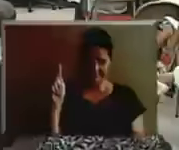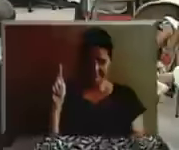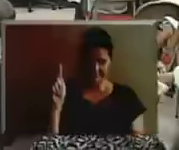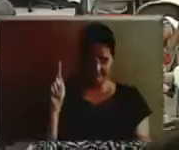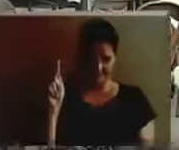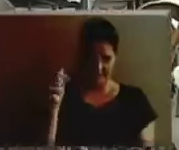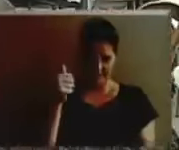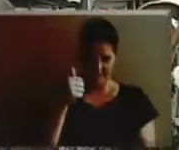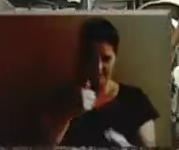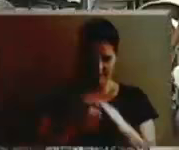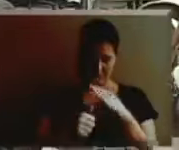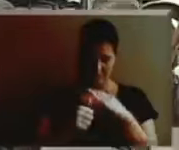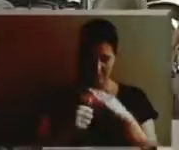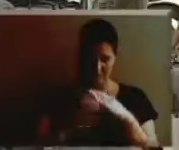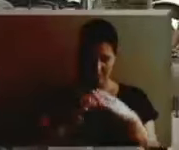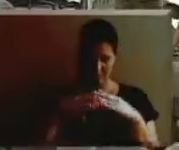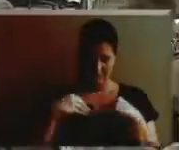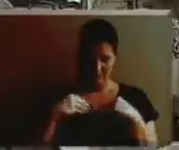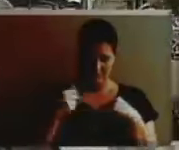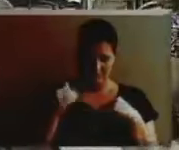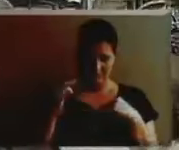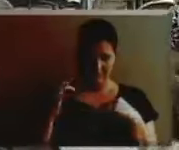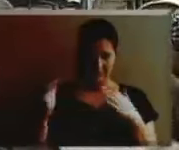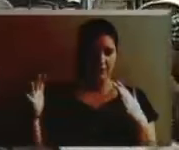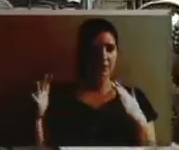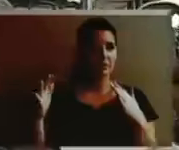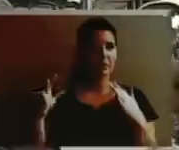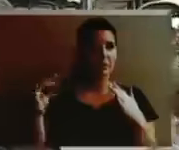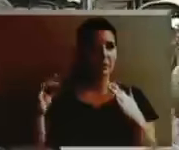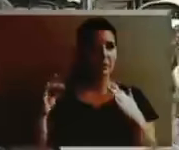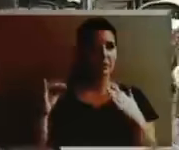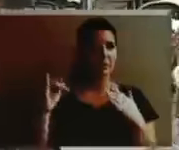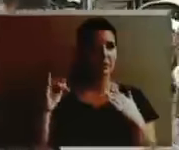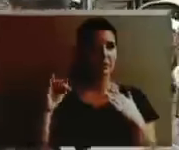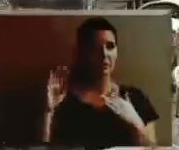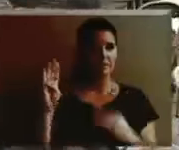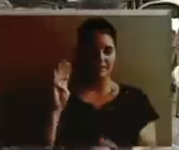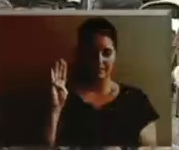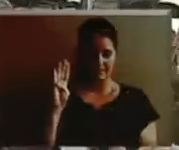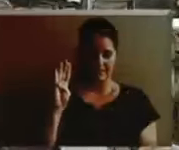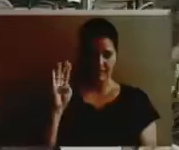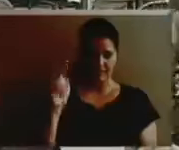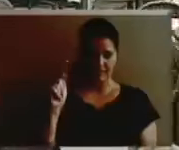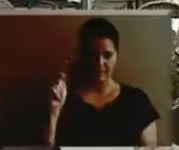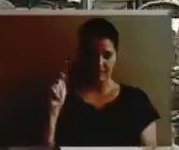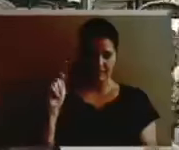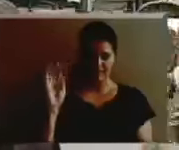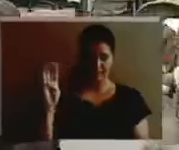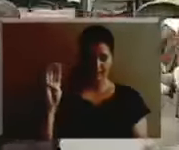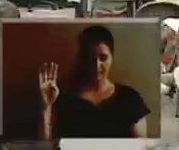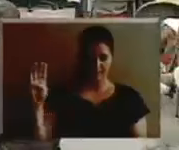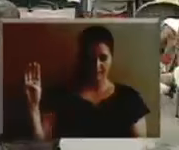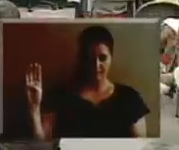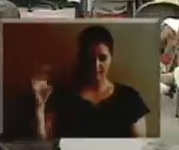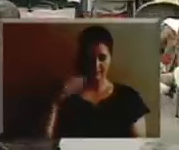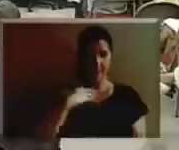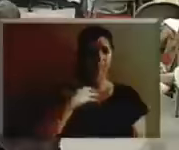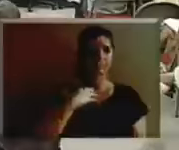It's under acceptance of. Okay, thank you. And item B.BB.